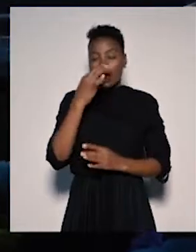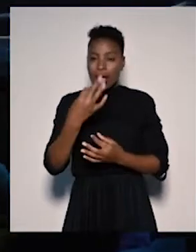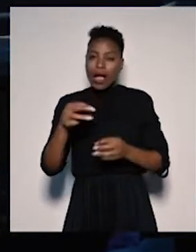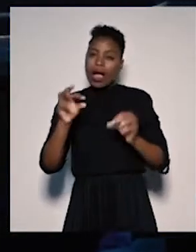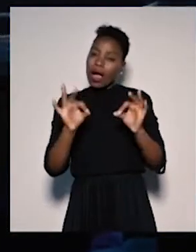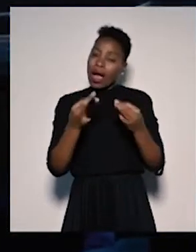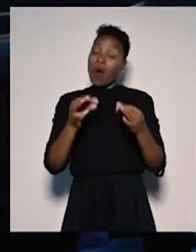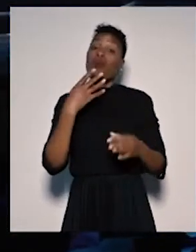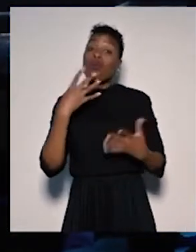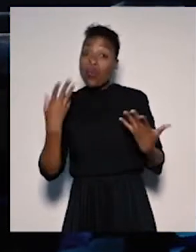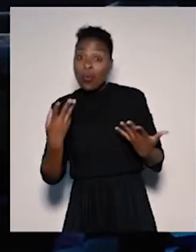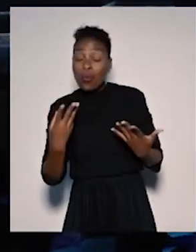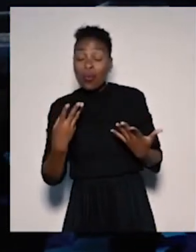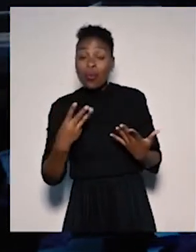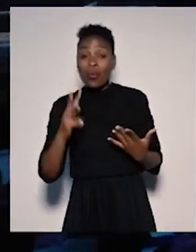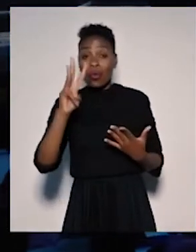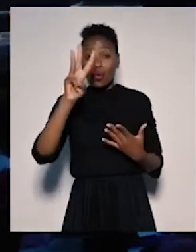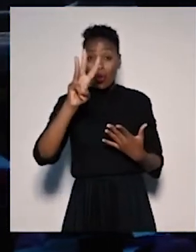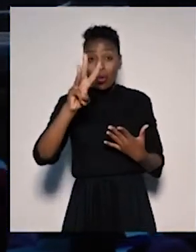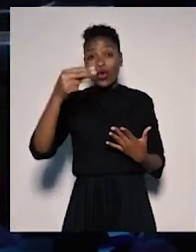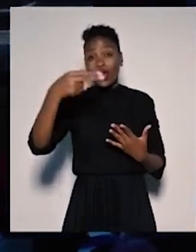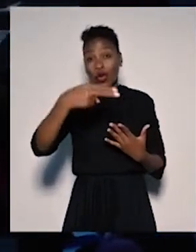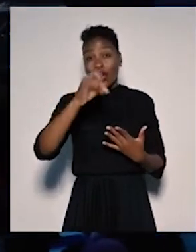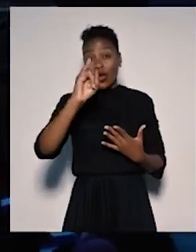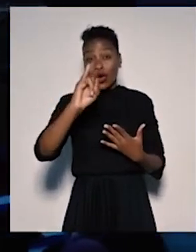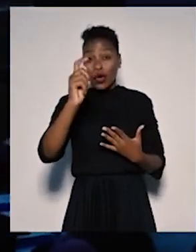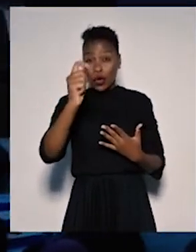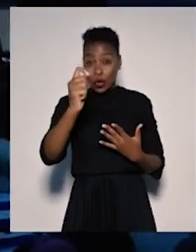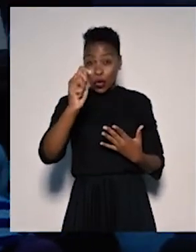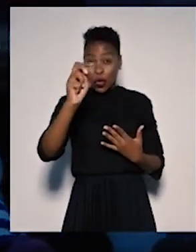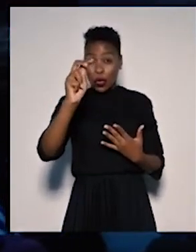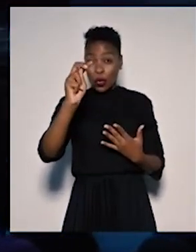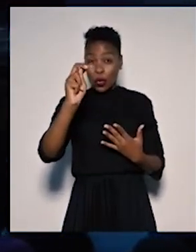Do you know Whitney Houston? She started singing in church.